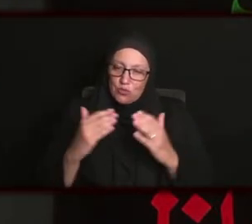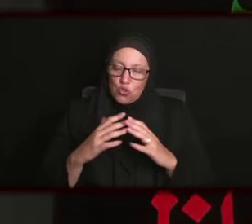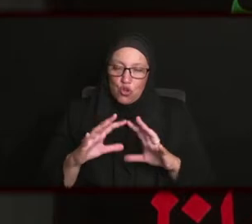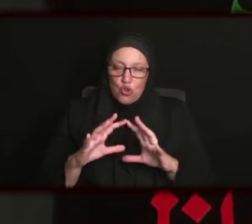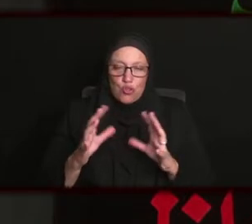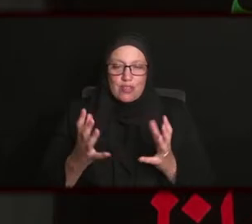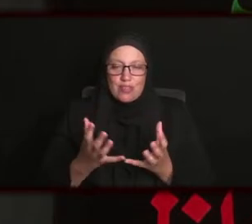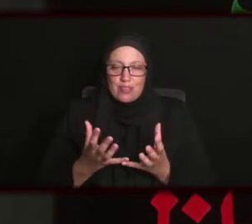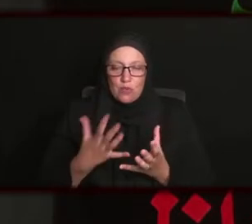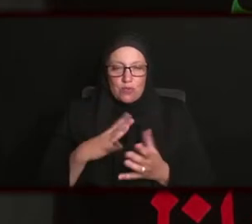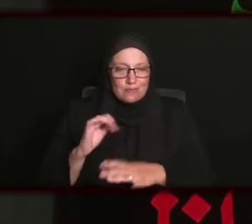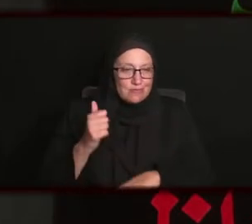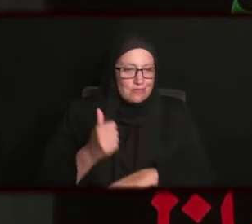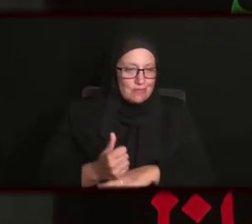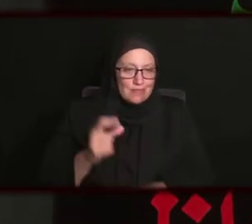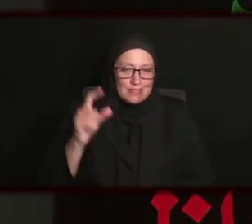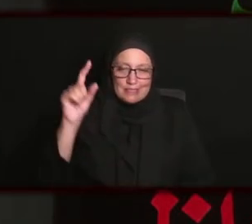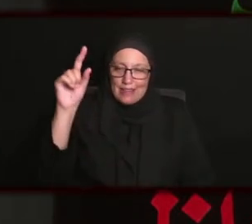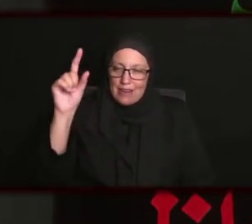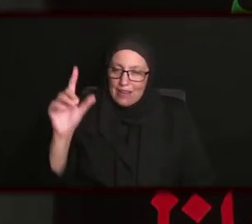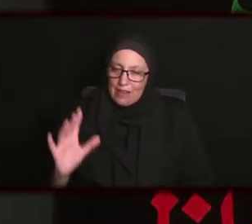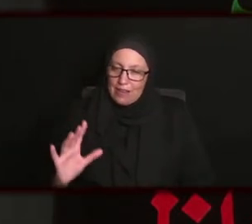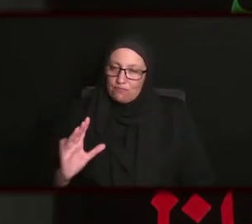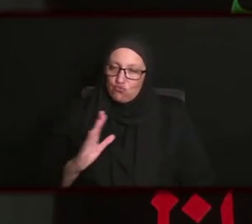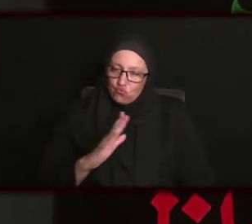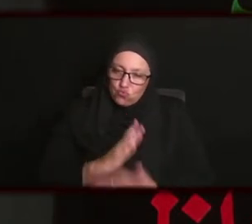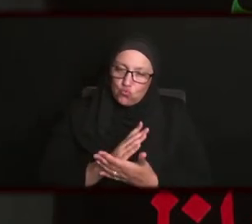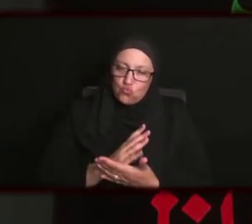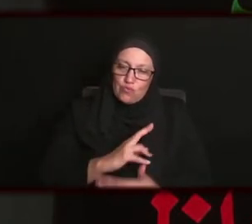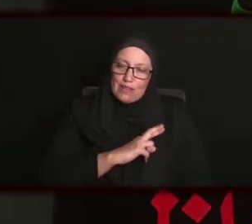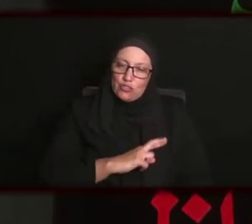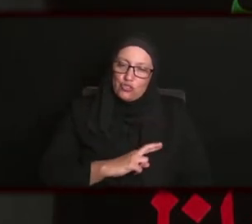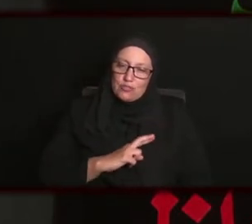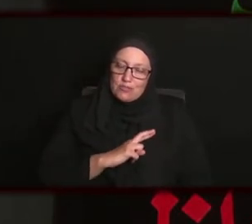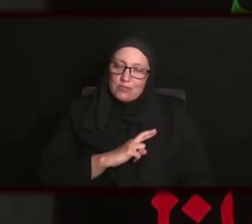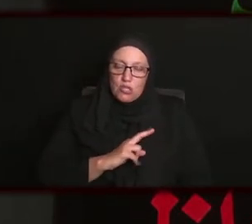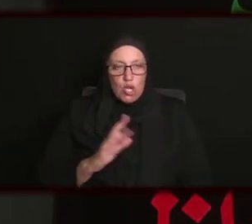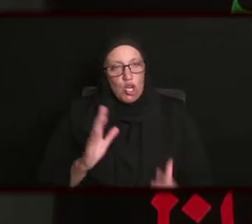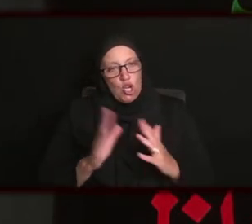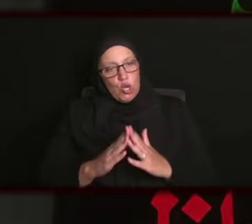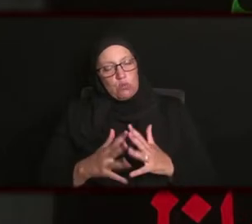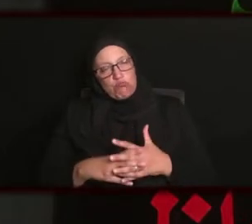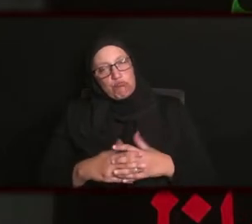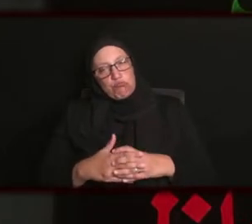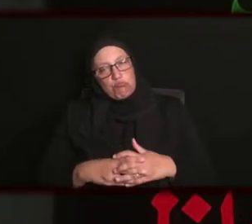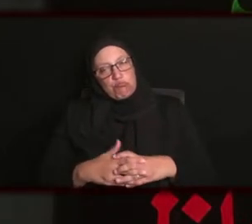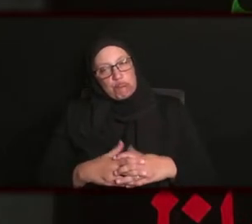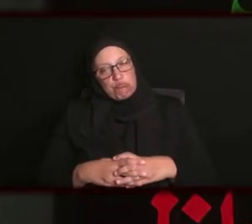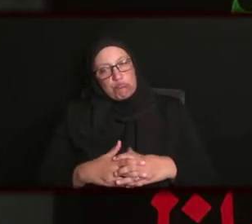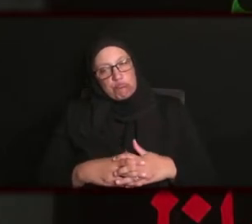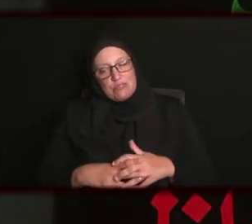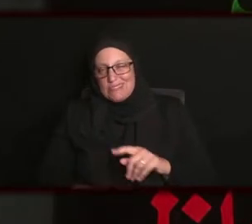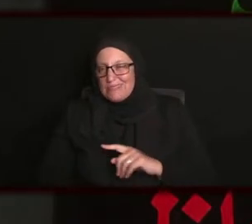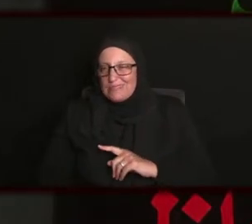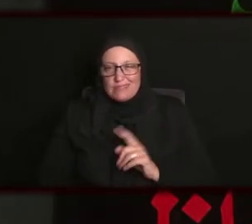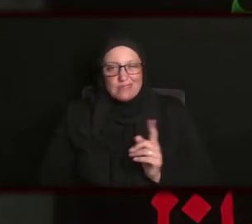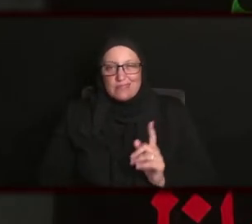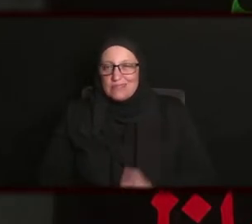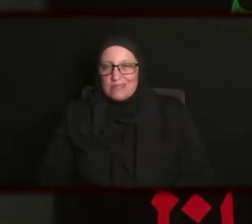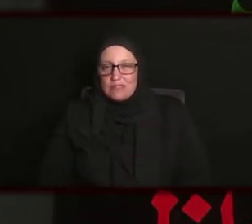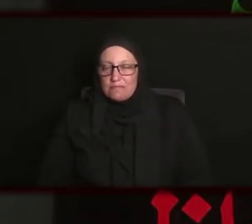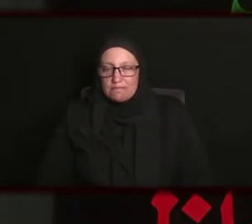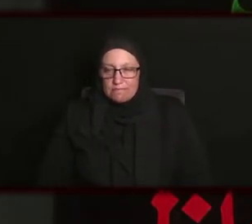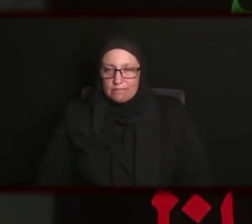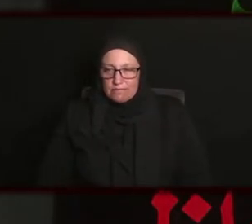which is the truth. And so there's no way they can be sitting at home and saying, no, I'm not in